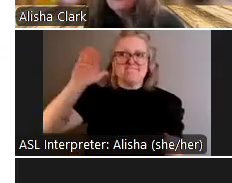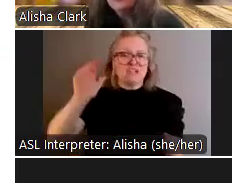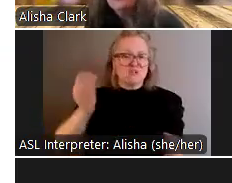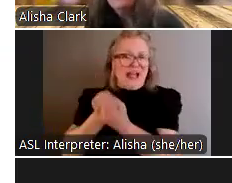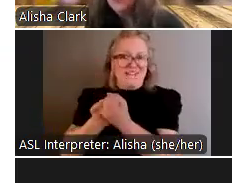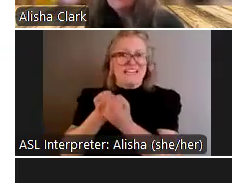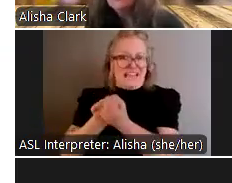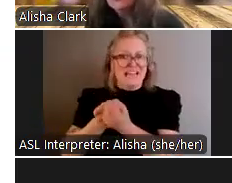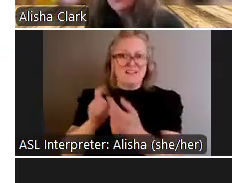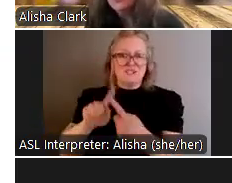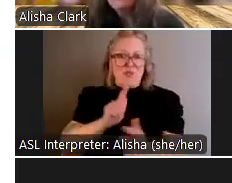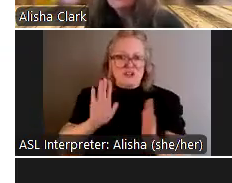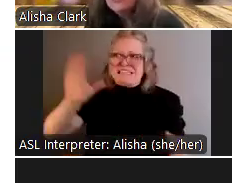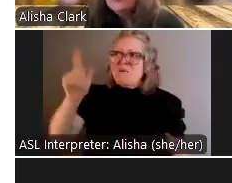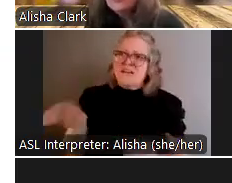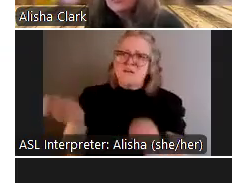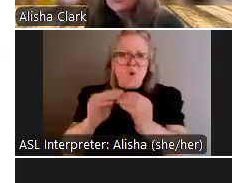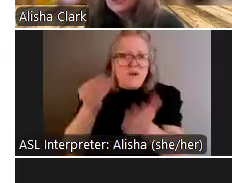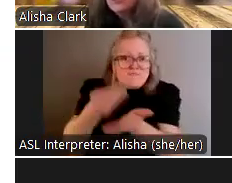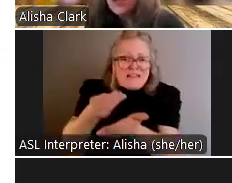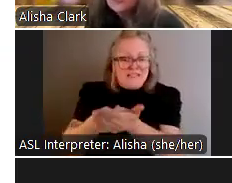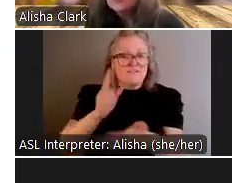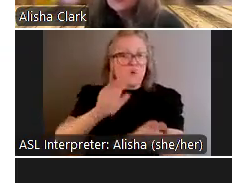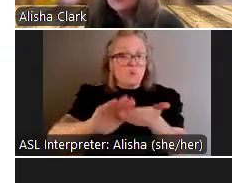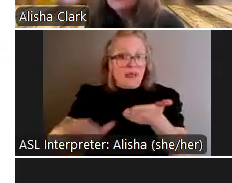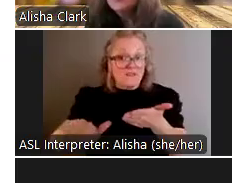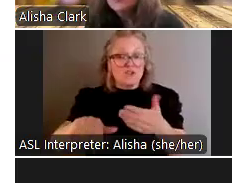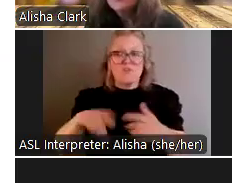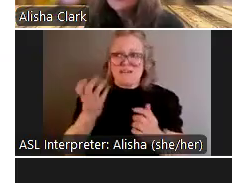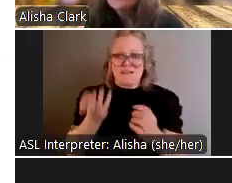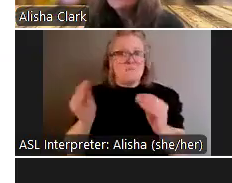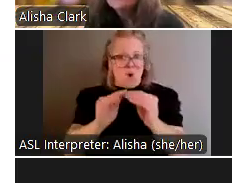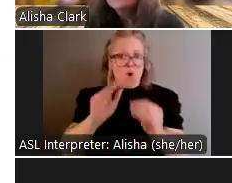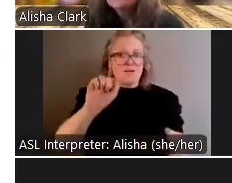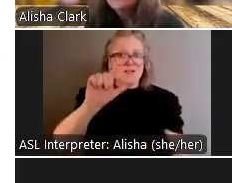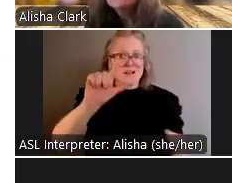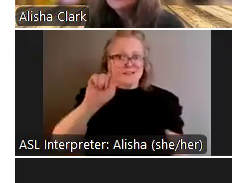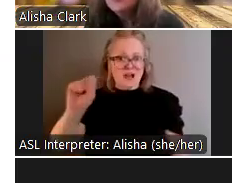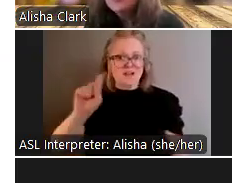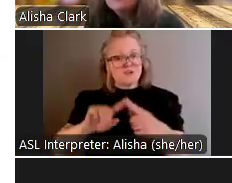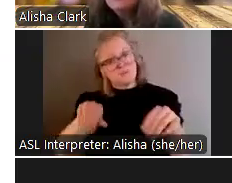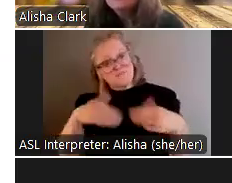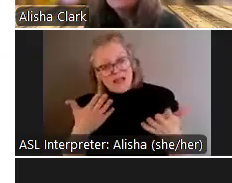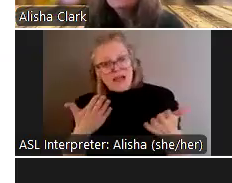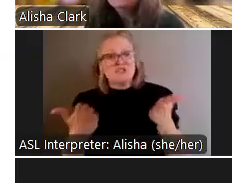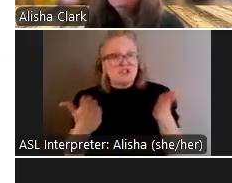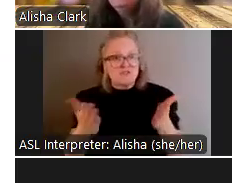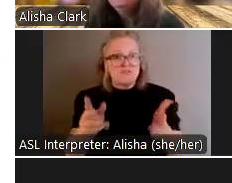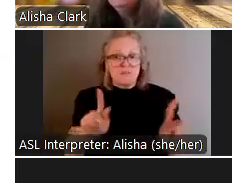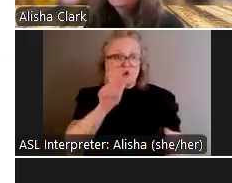more funding for waivers. We need those additional slots to get services to those that need it.